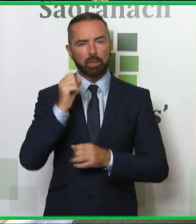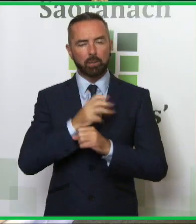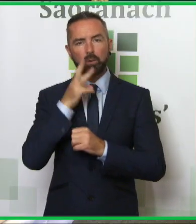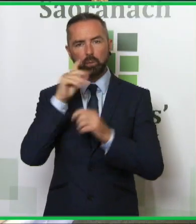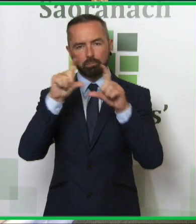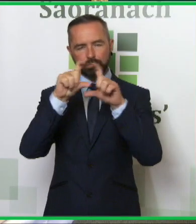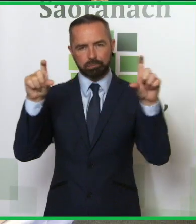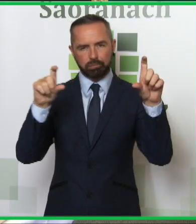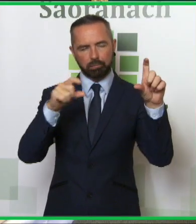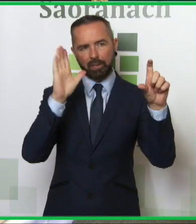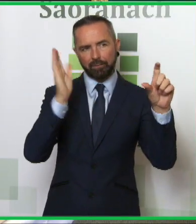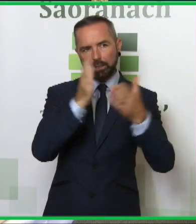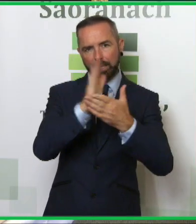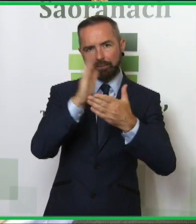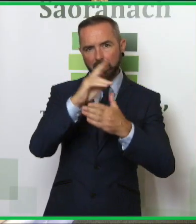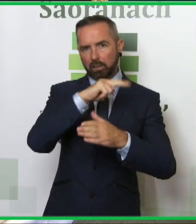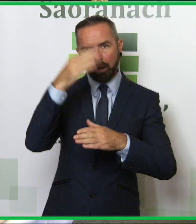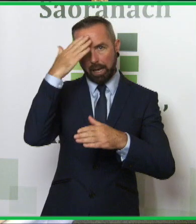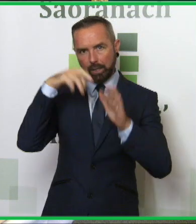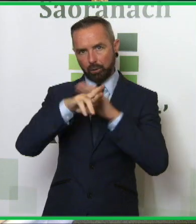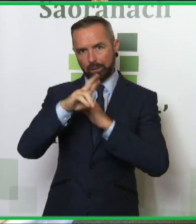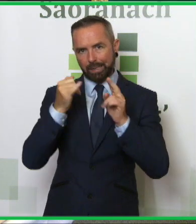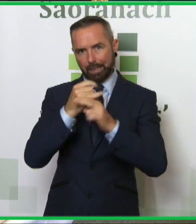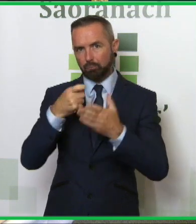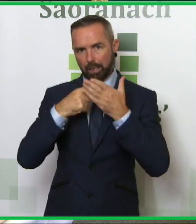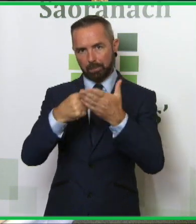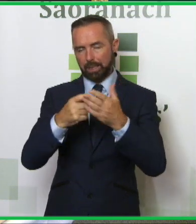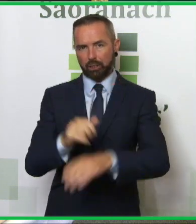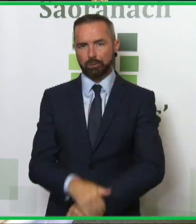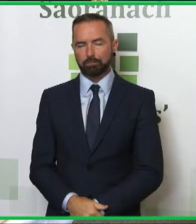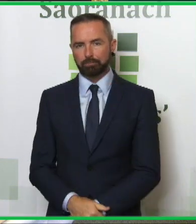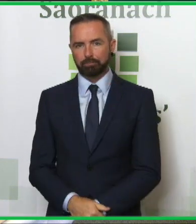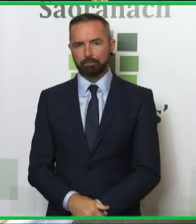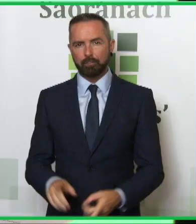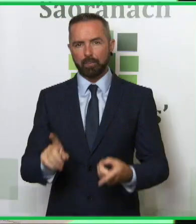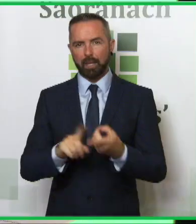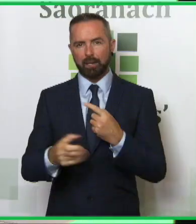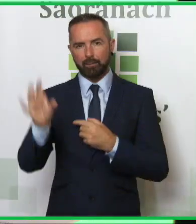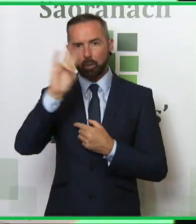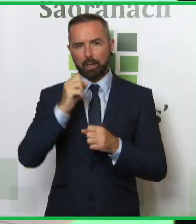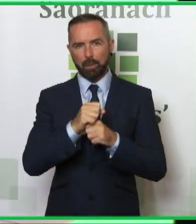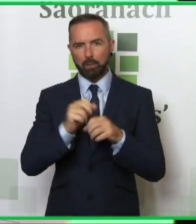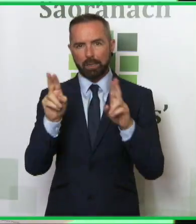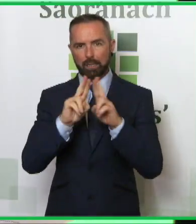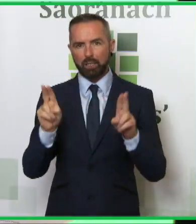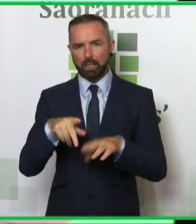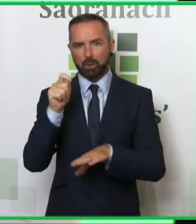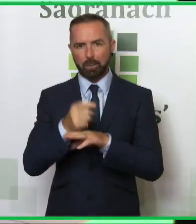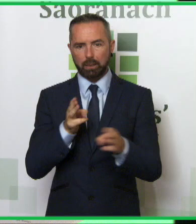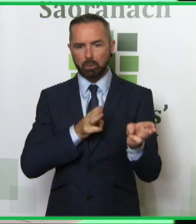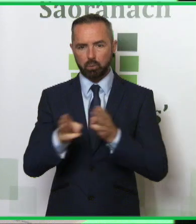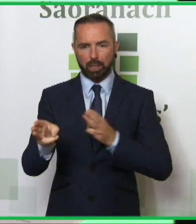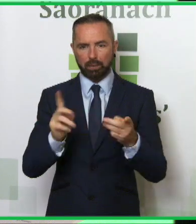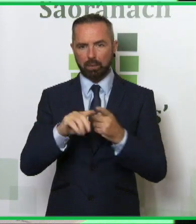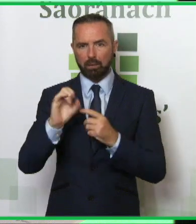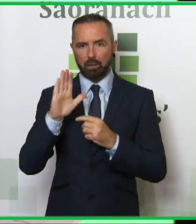it, and we clarified it's not a header that's in the recommendation. And then there was a question around within international best practice, and